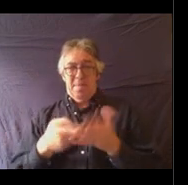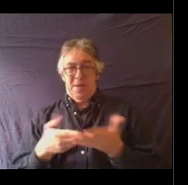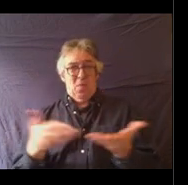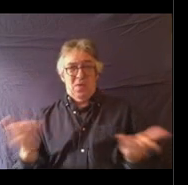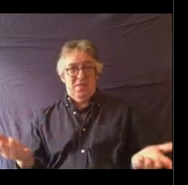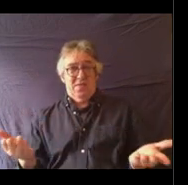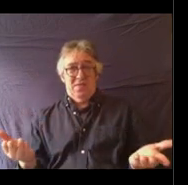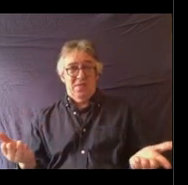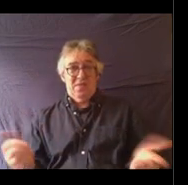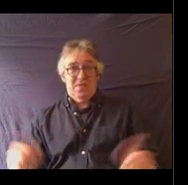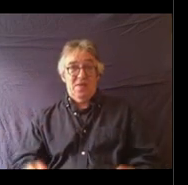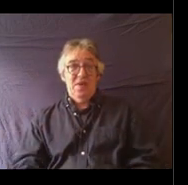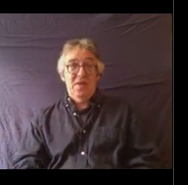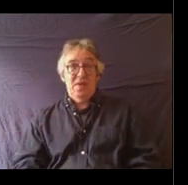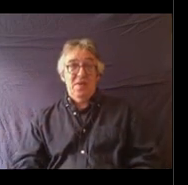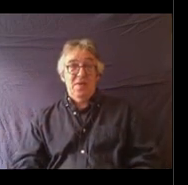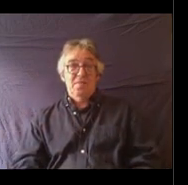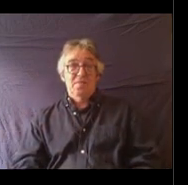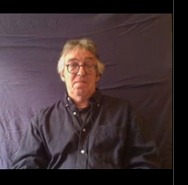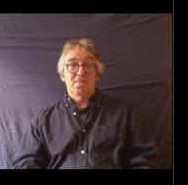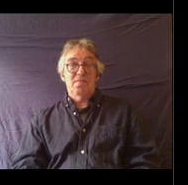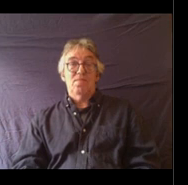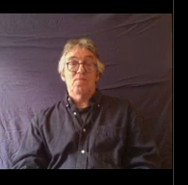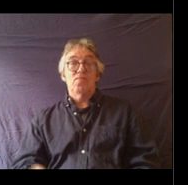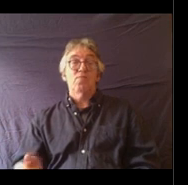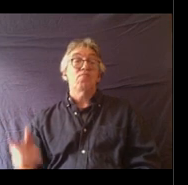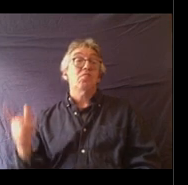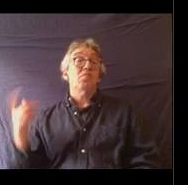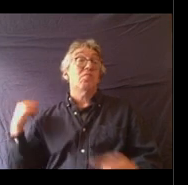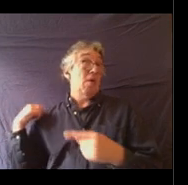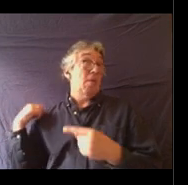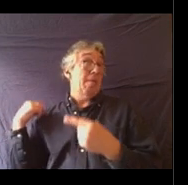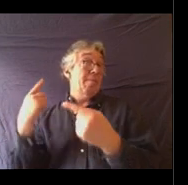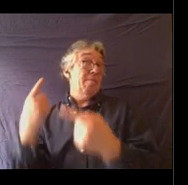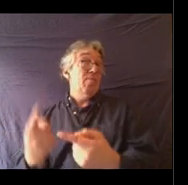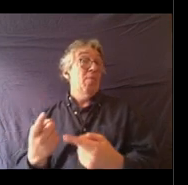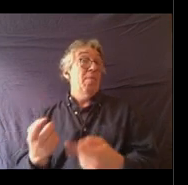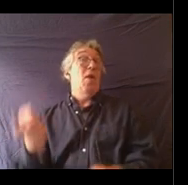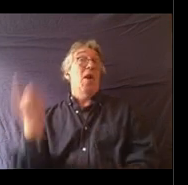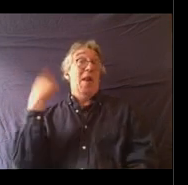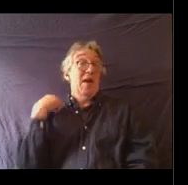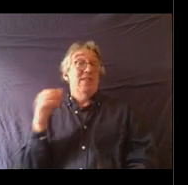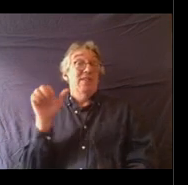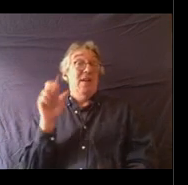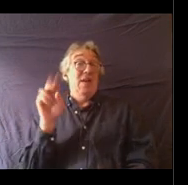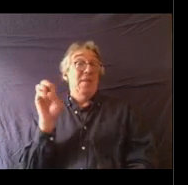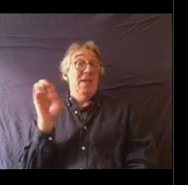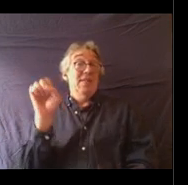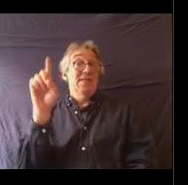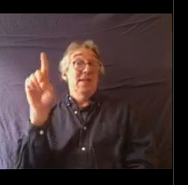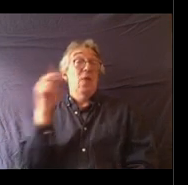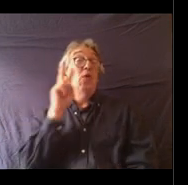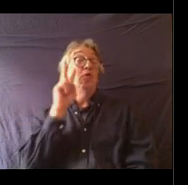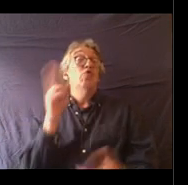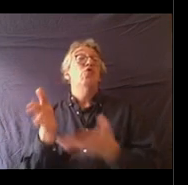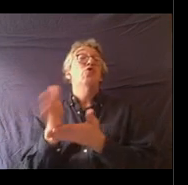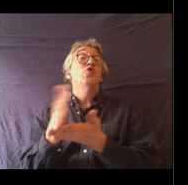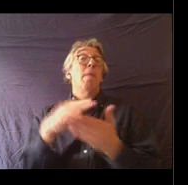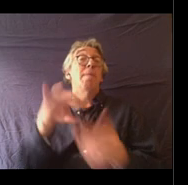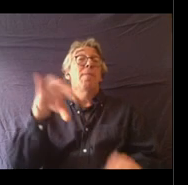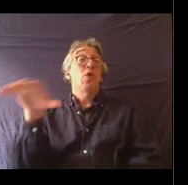this provision? And we've seen in the past, in the previous AVMSD, was that some countries did